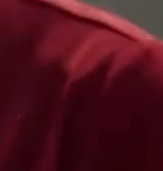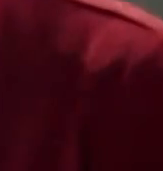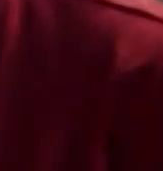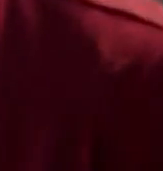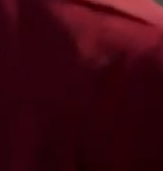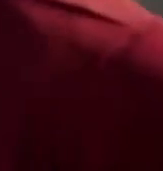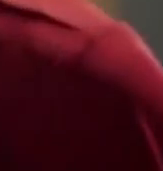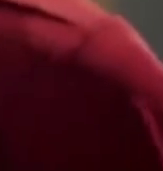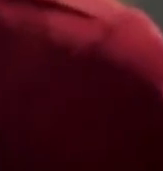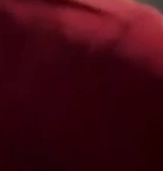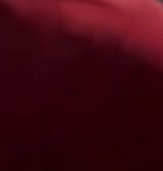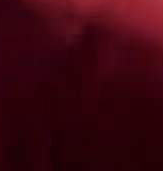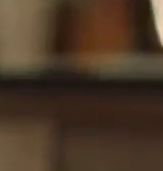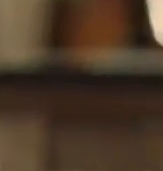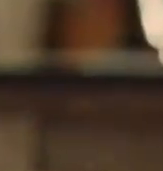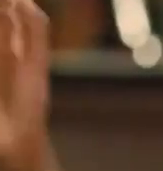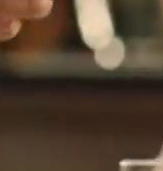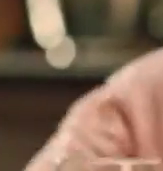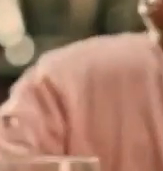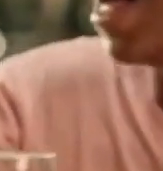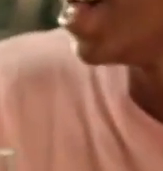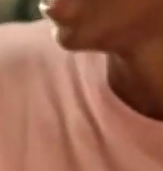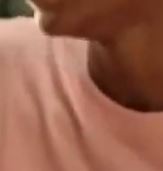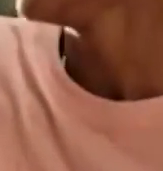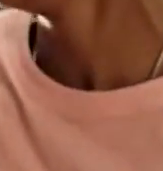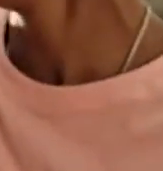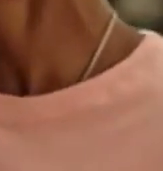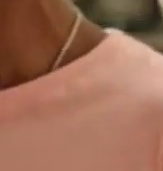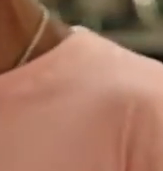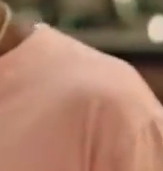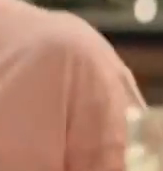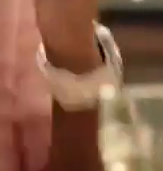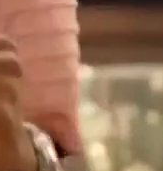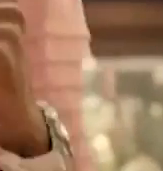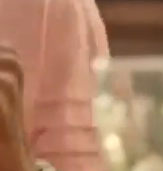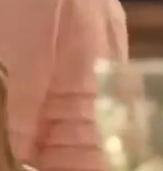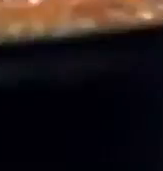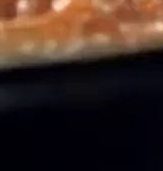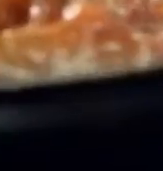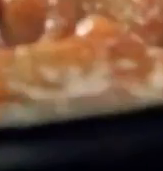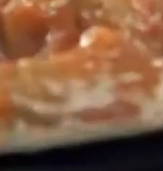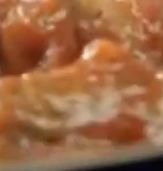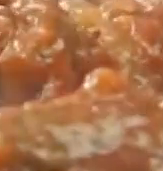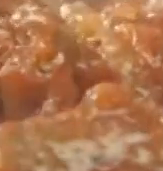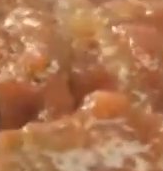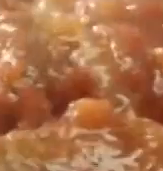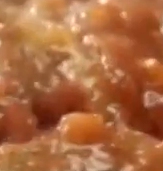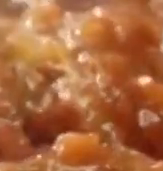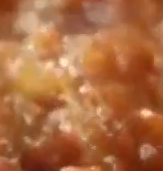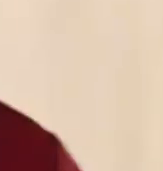When the world changed, it made us go back to the simple joys and love the